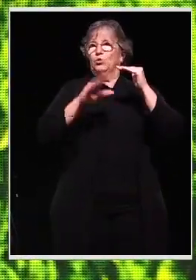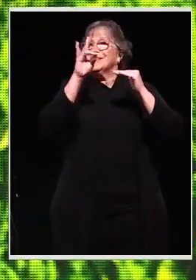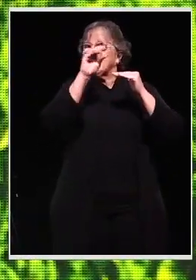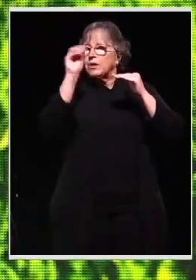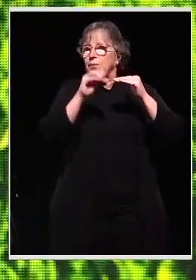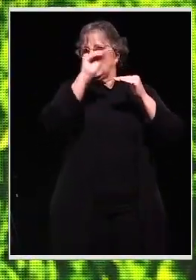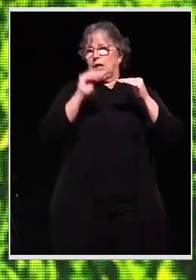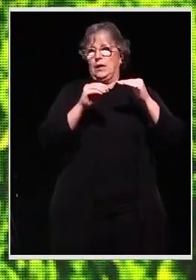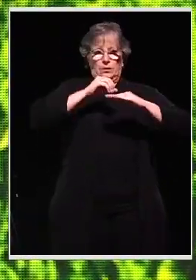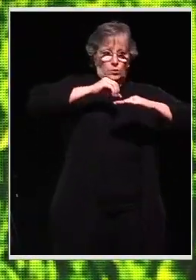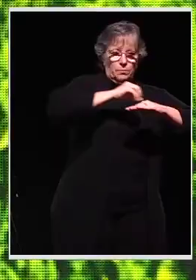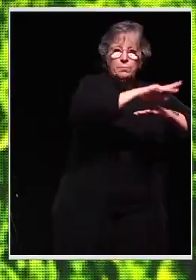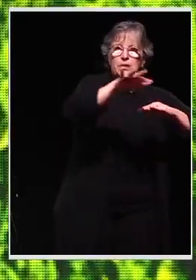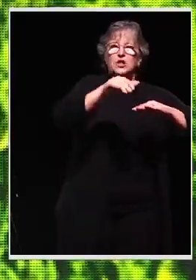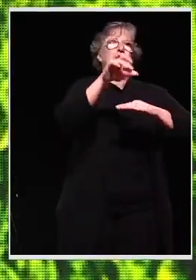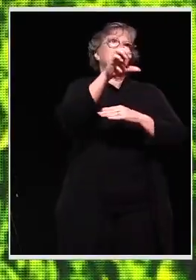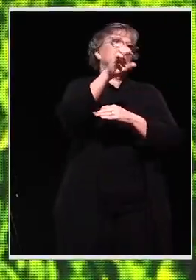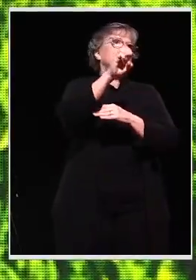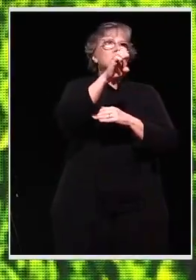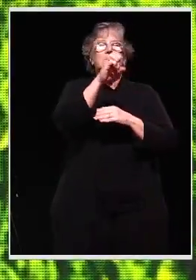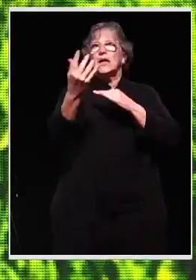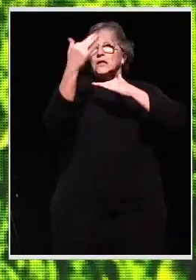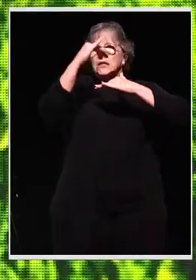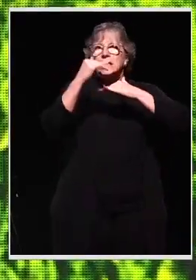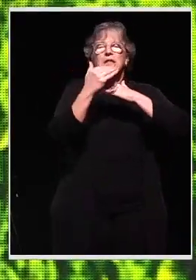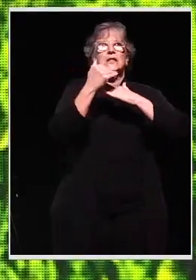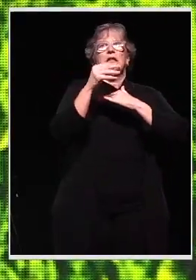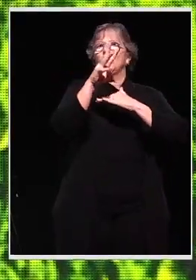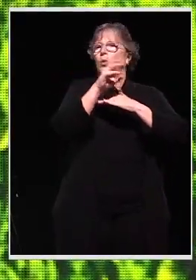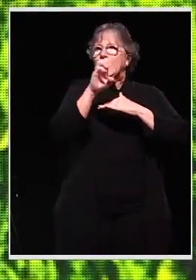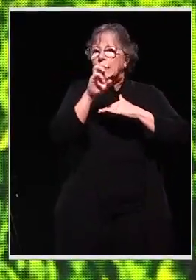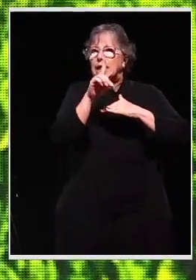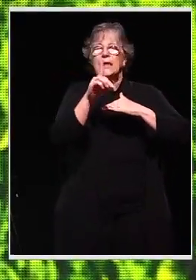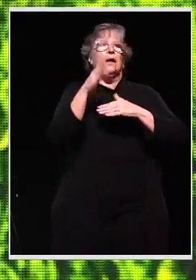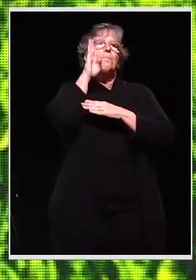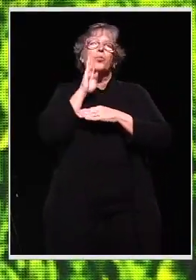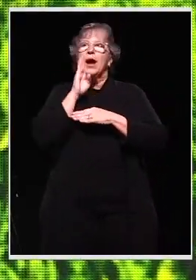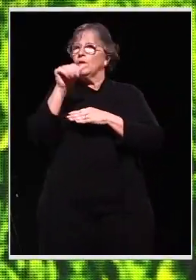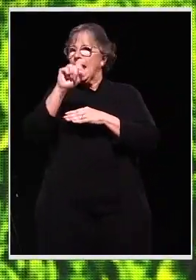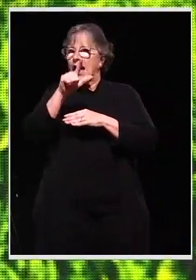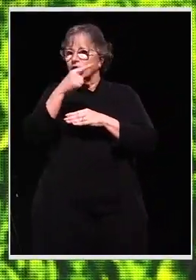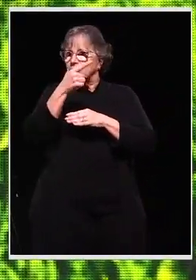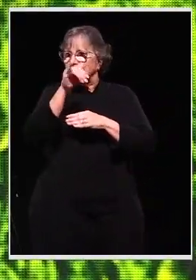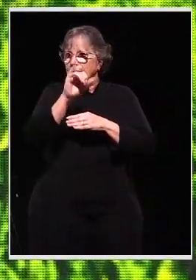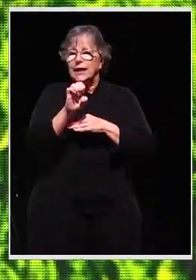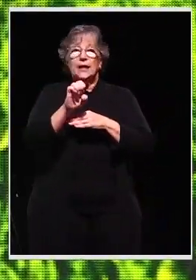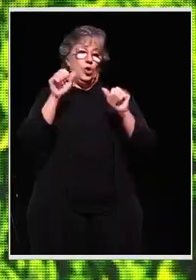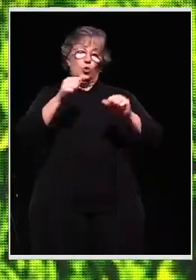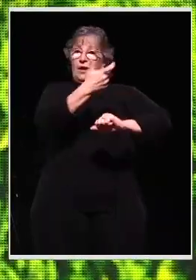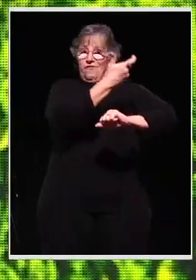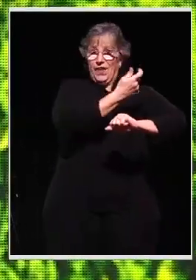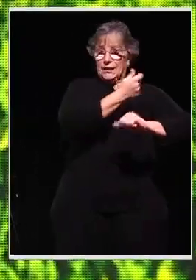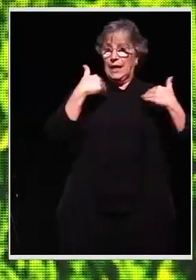feed additives, seaweed, brown algae, things like that. There's also ways in which you can vaccinate animals. You can